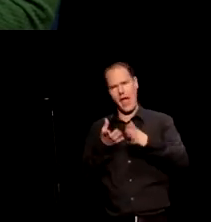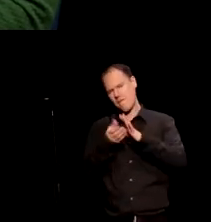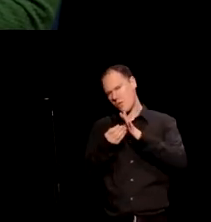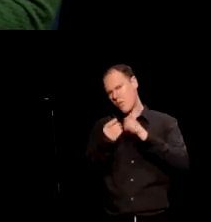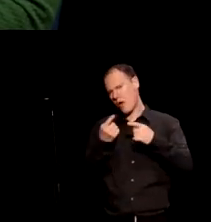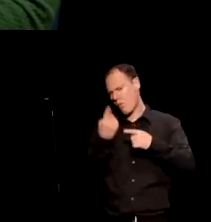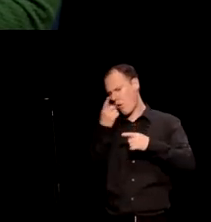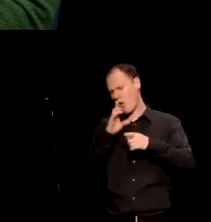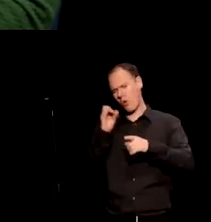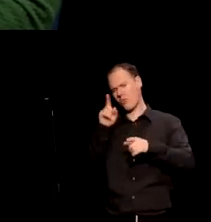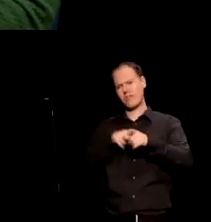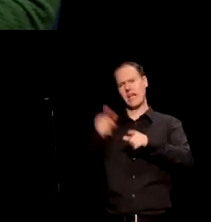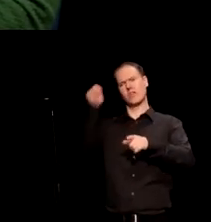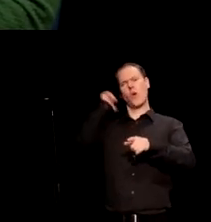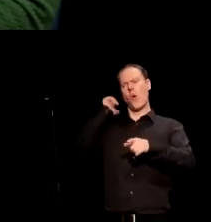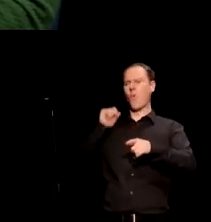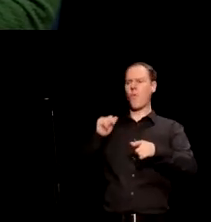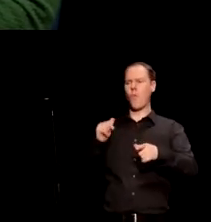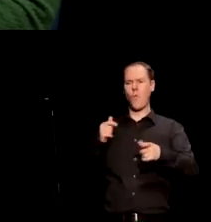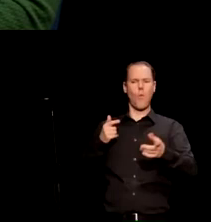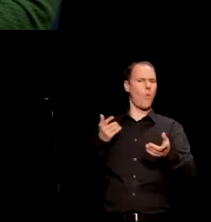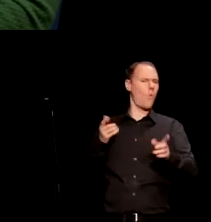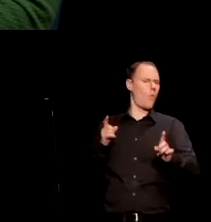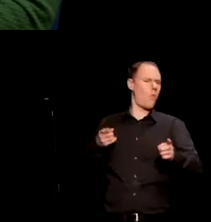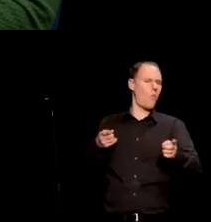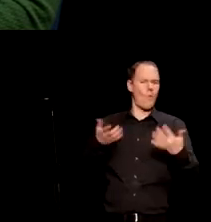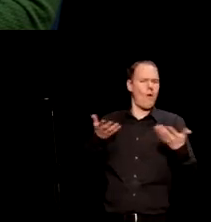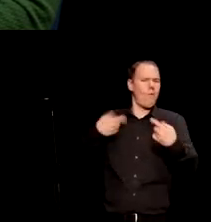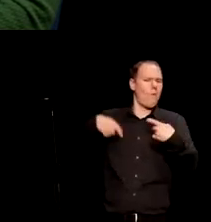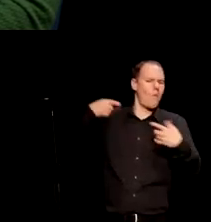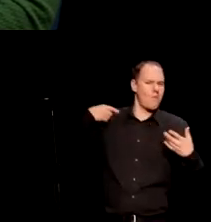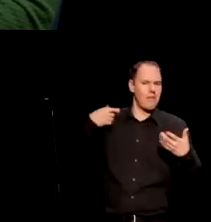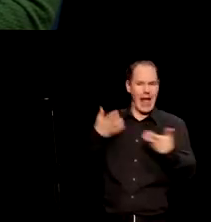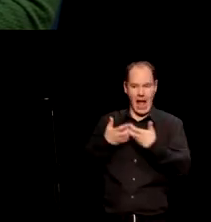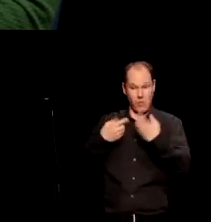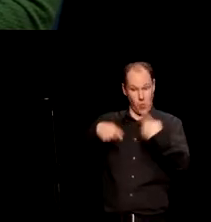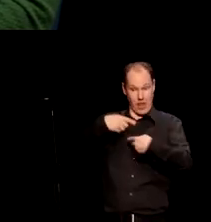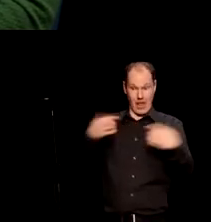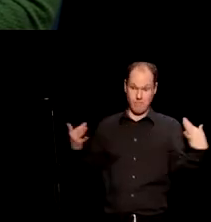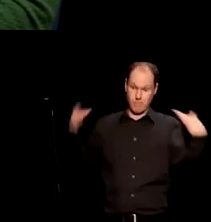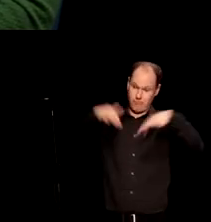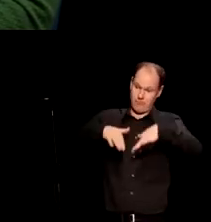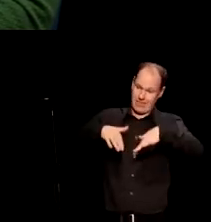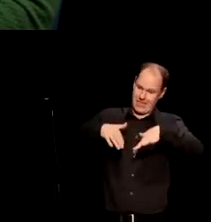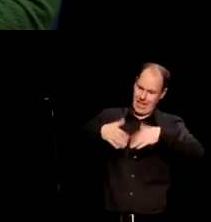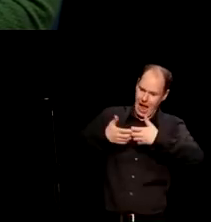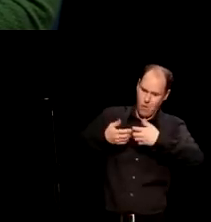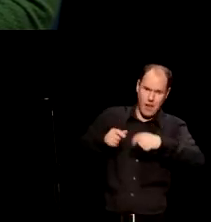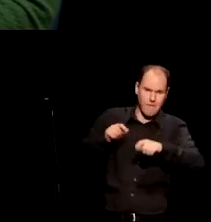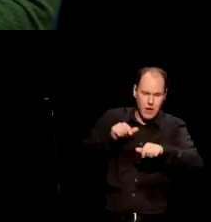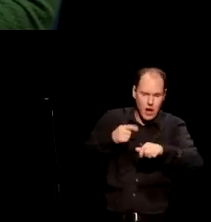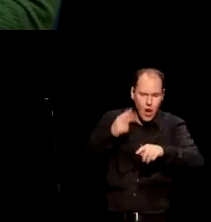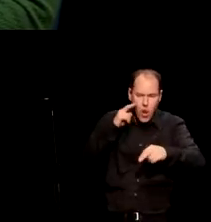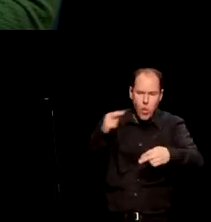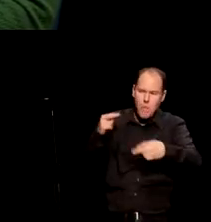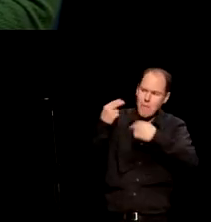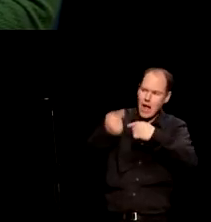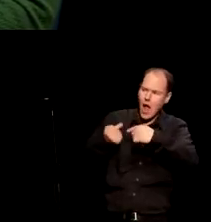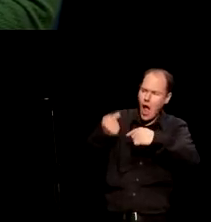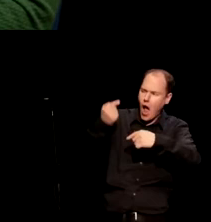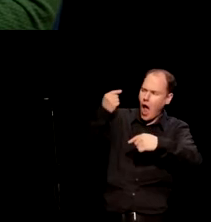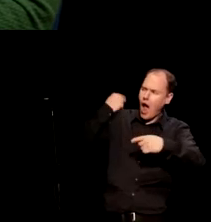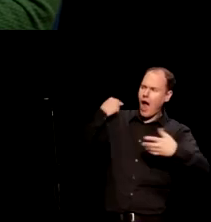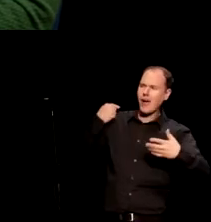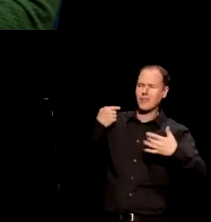there. So that just kind of gives me a question of how we got here in the first place. Mm-hmm. We don't return into a room at the same